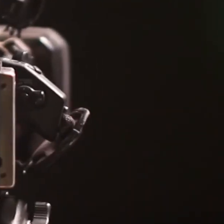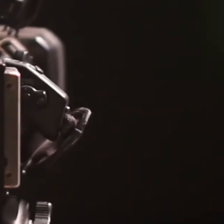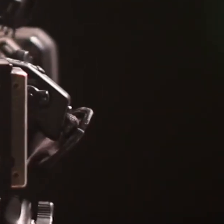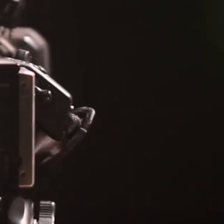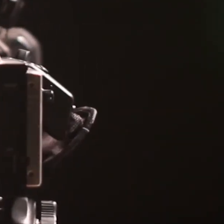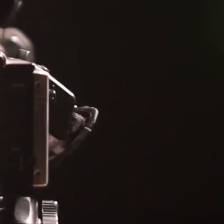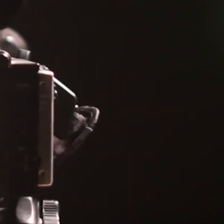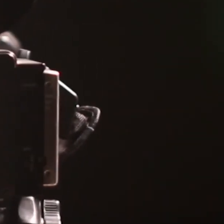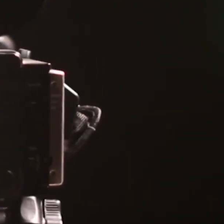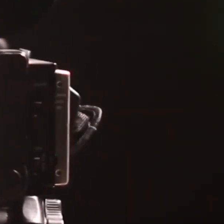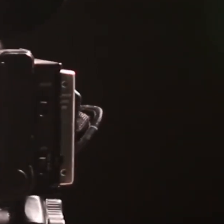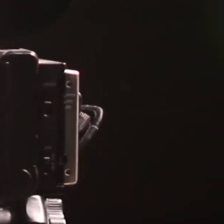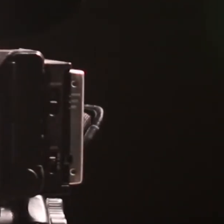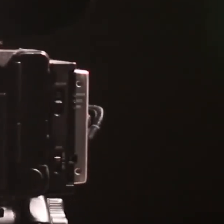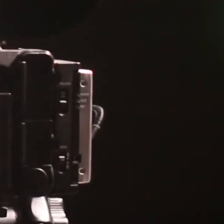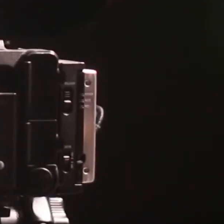What's up?